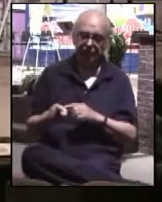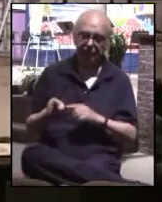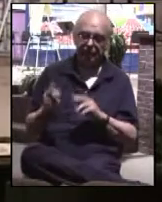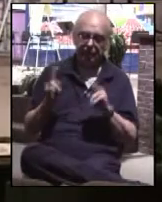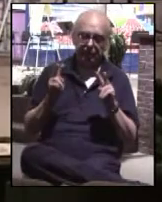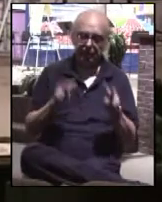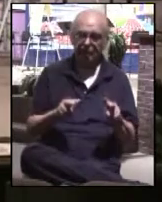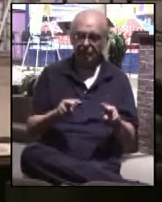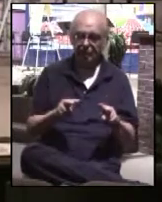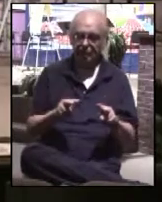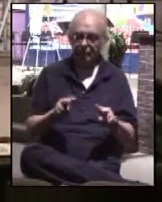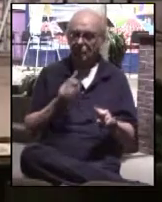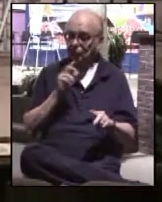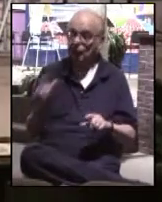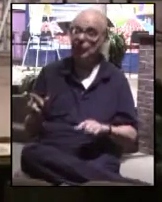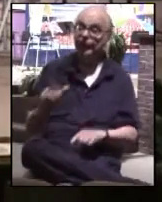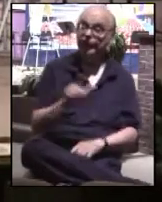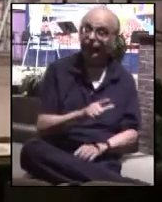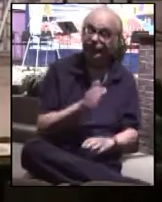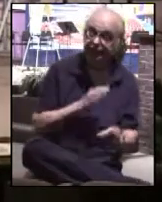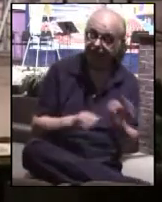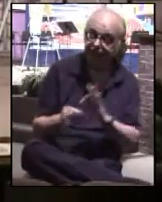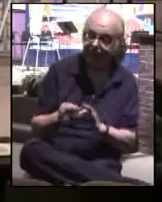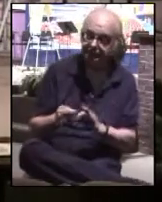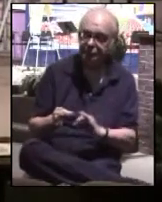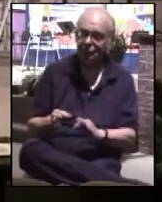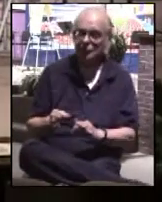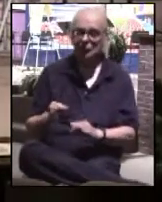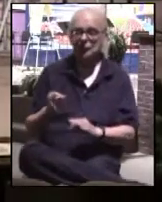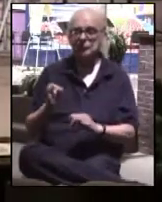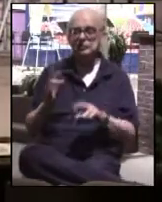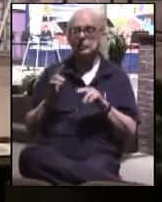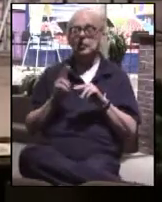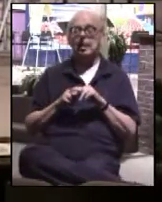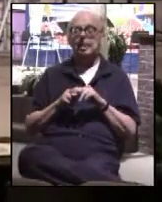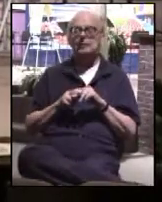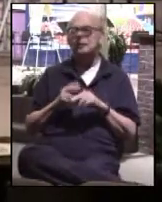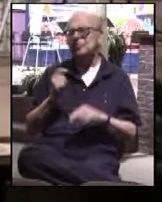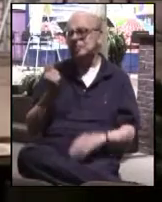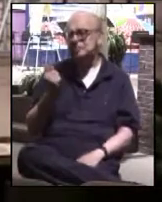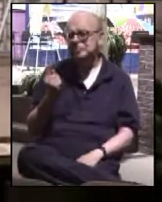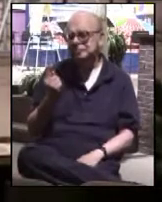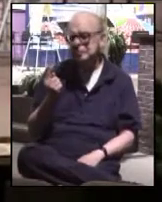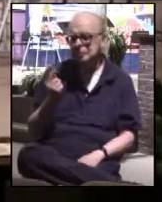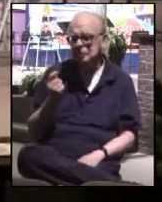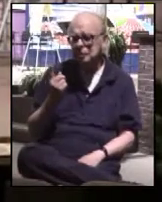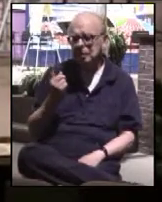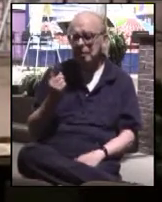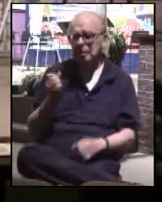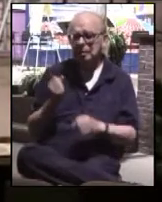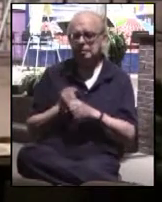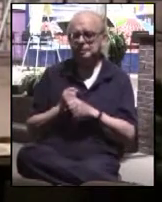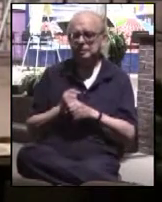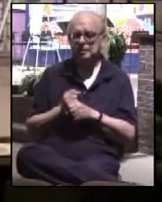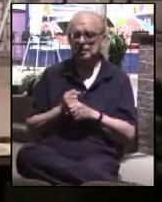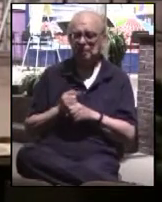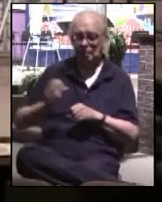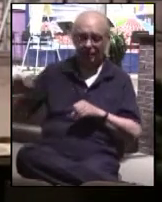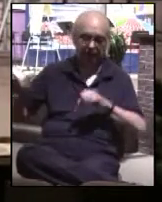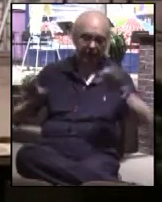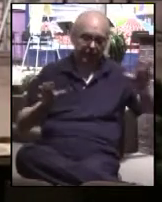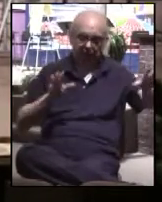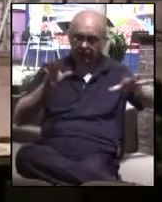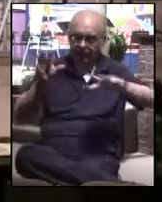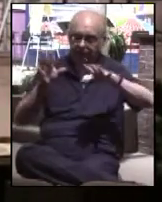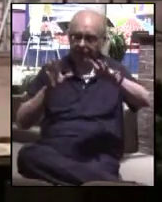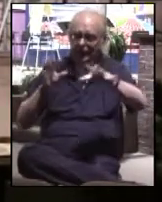looking at them and they're going to the left and so you're sitting here trying to do trying to get this arm like this and this